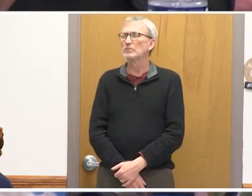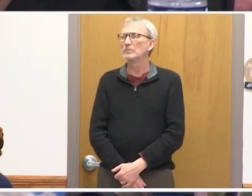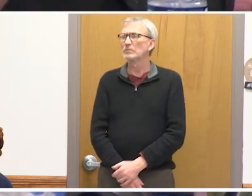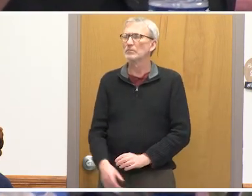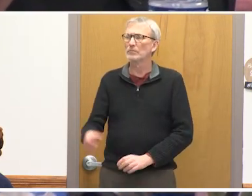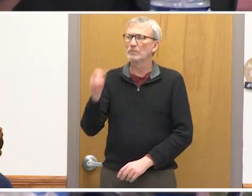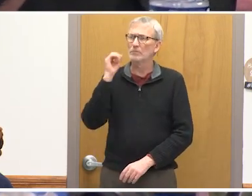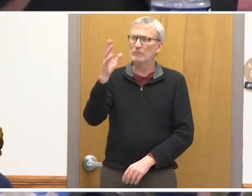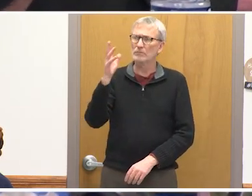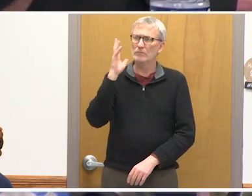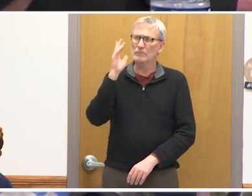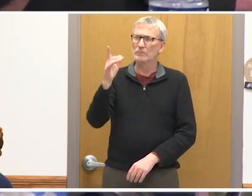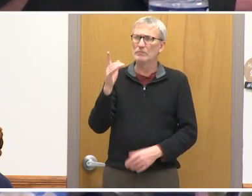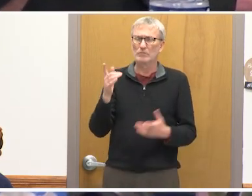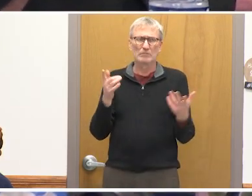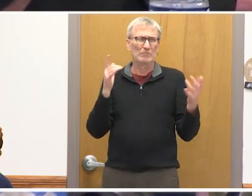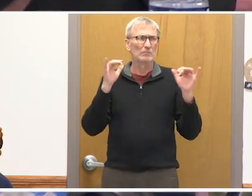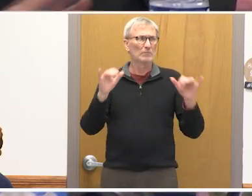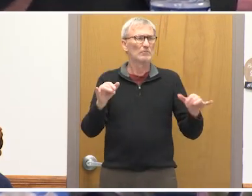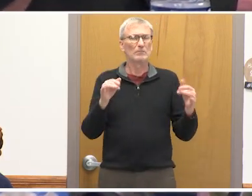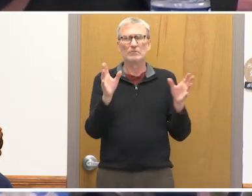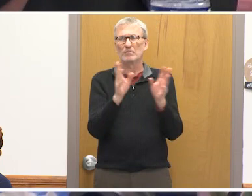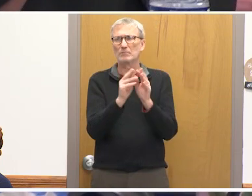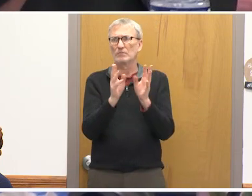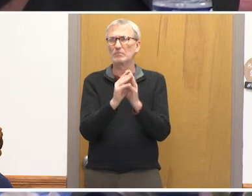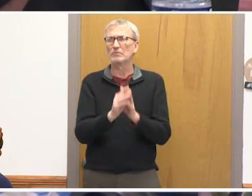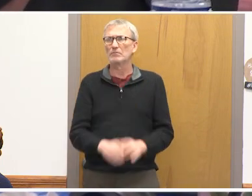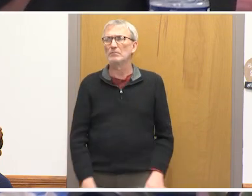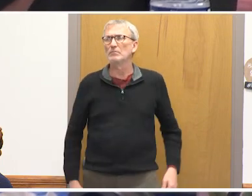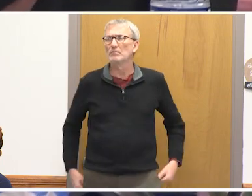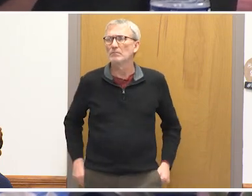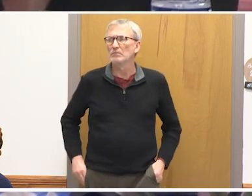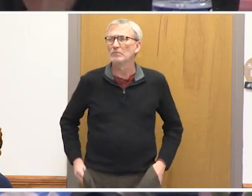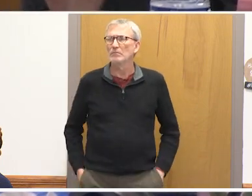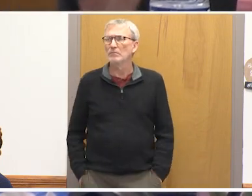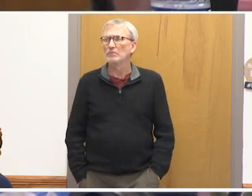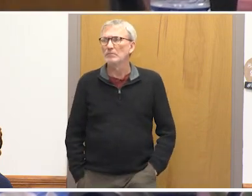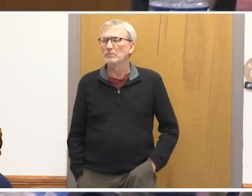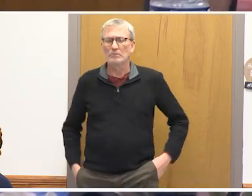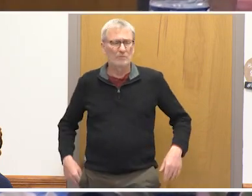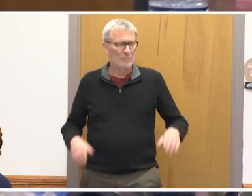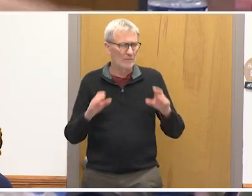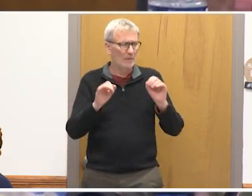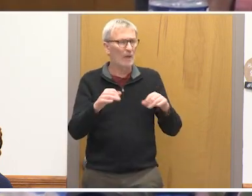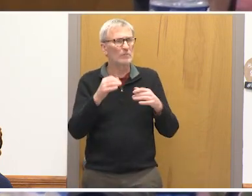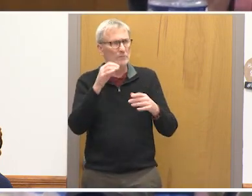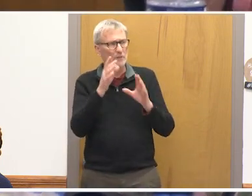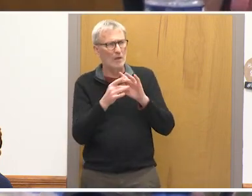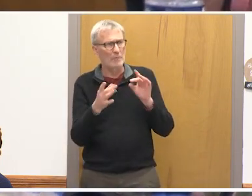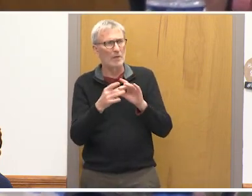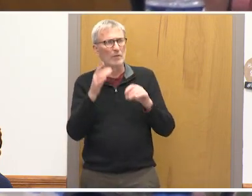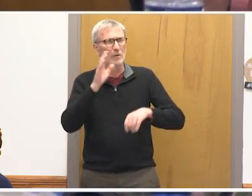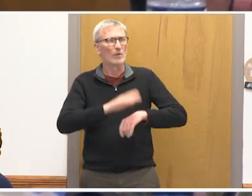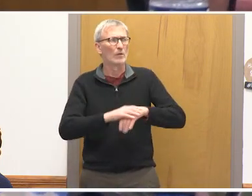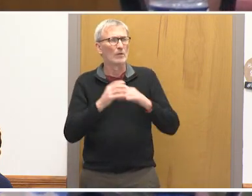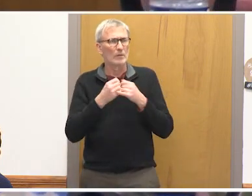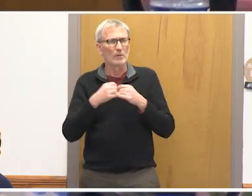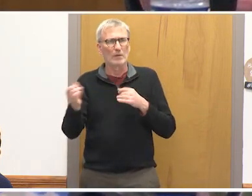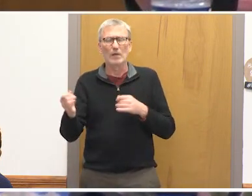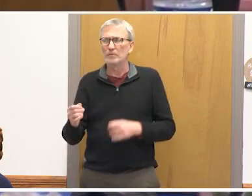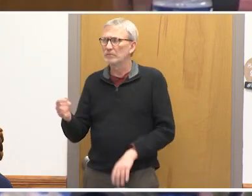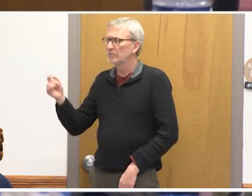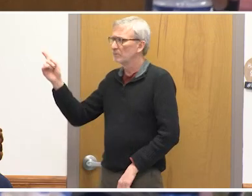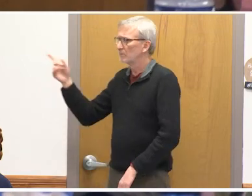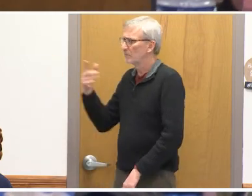So we will all be around after the meeting. There's an Engage page where you can put those comments. The project manager has shared her